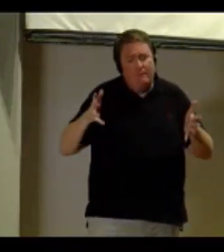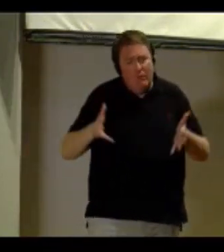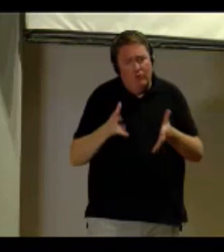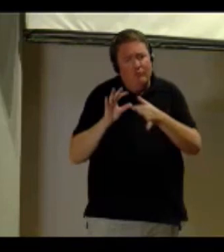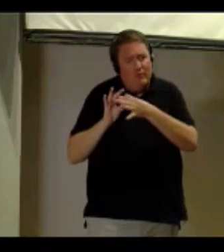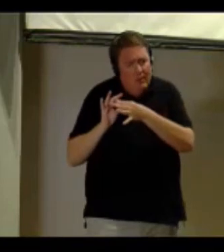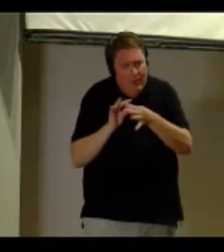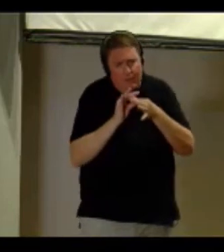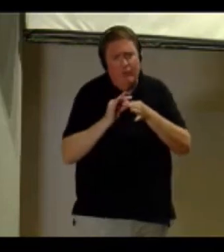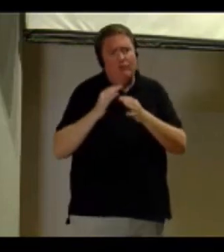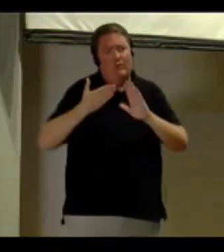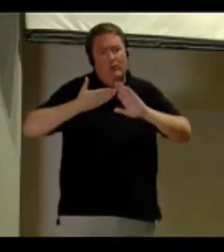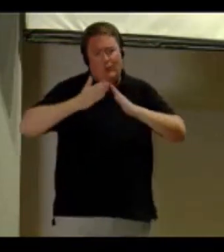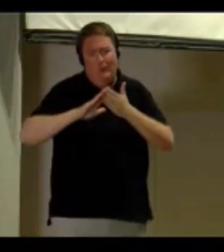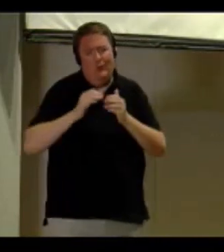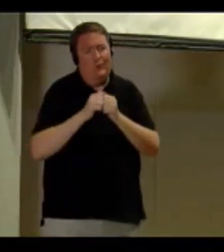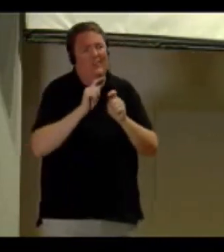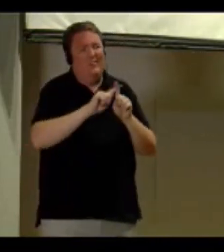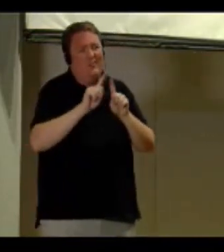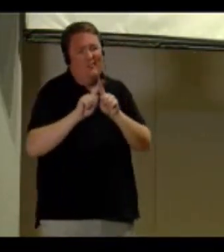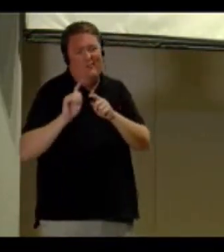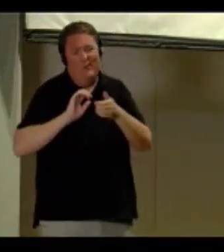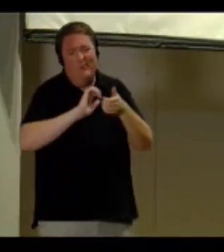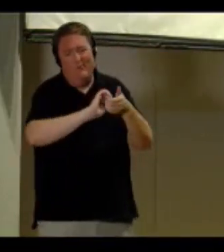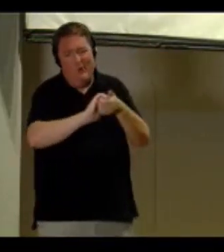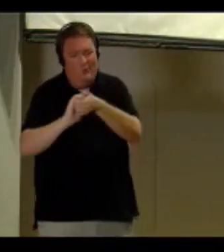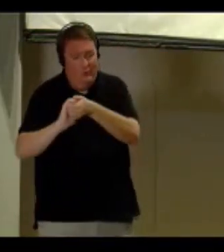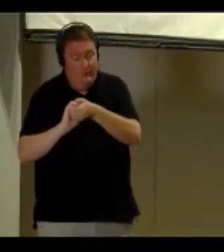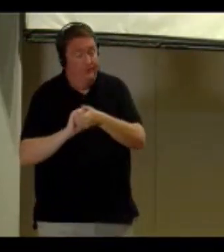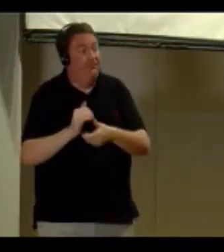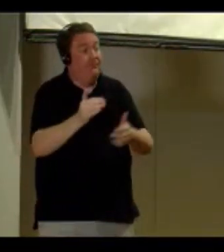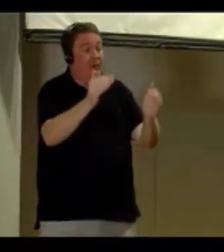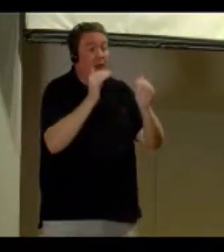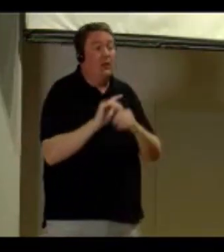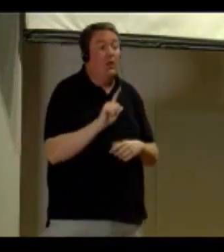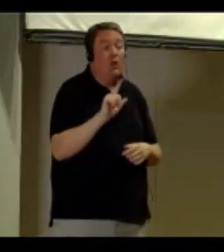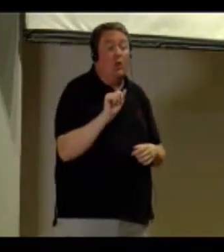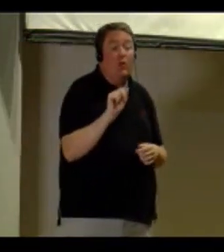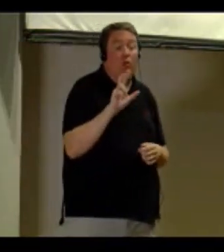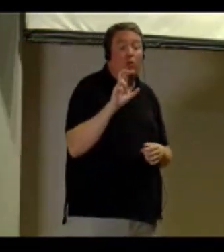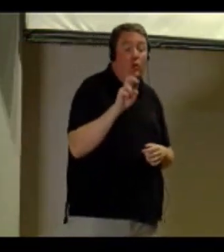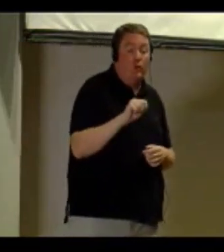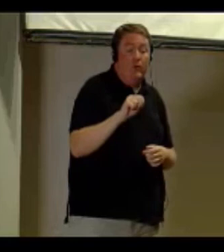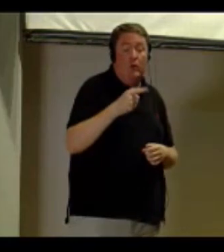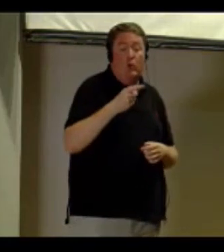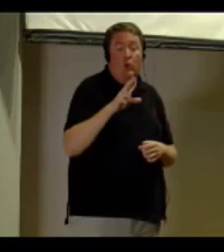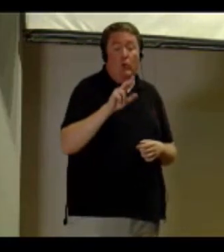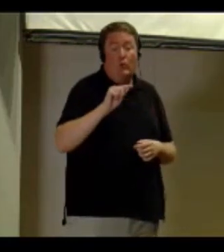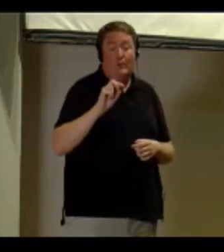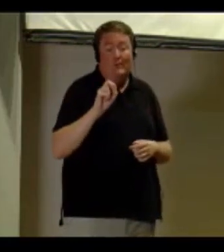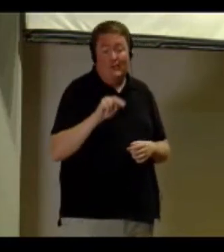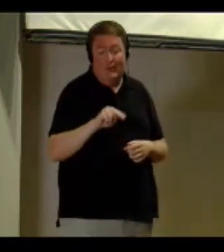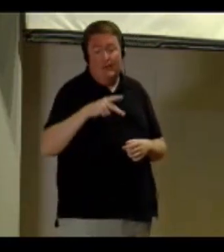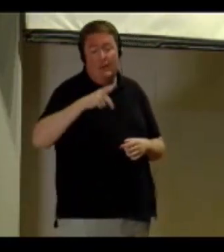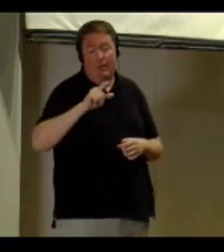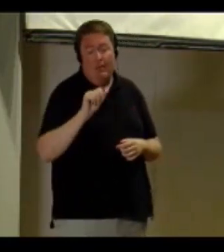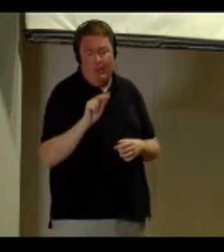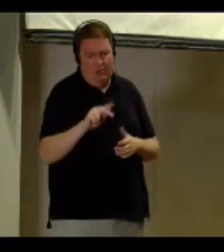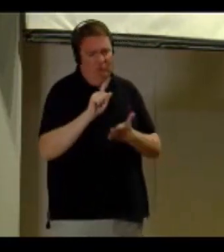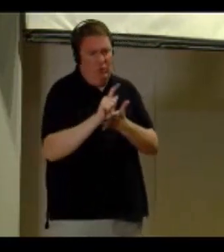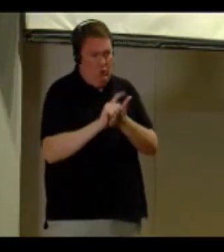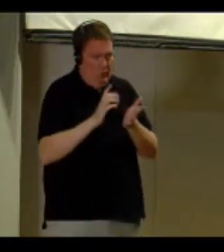collaboration and community among partners. Lauryn Guttenplan, Associate General Counsel at the